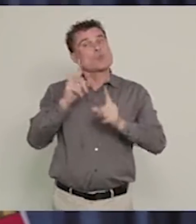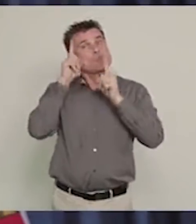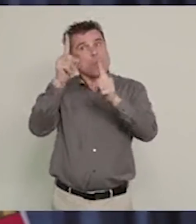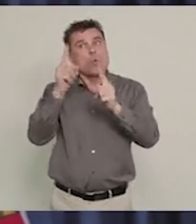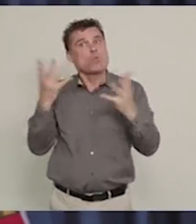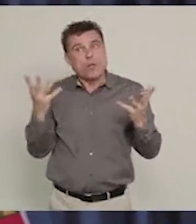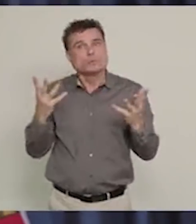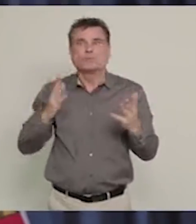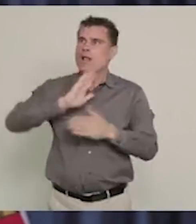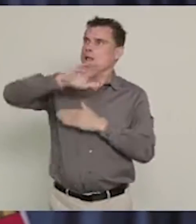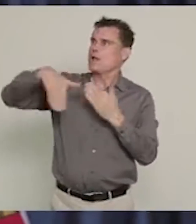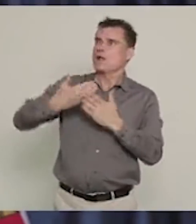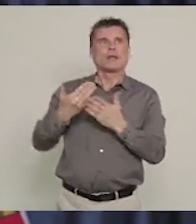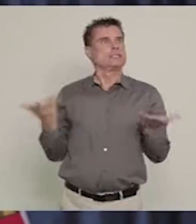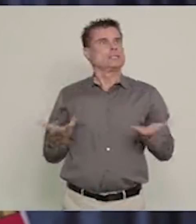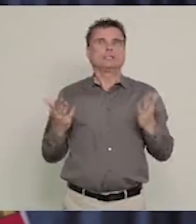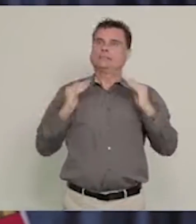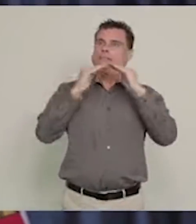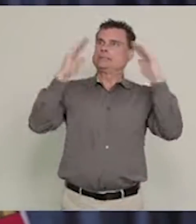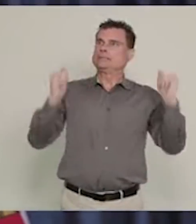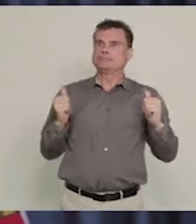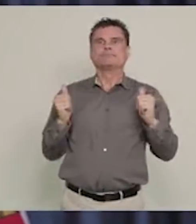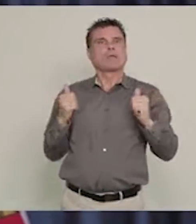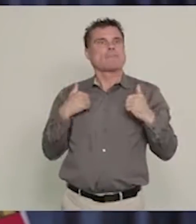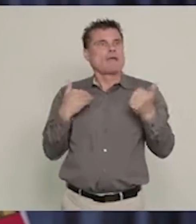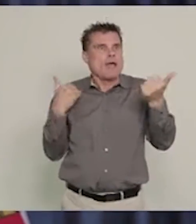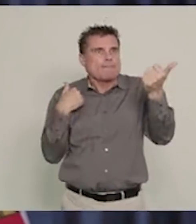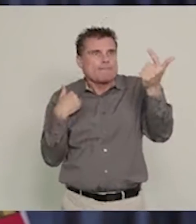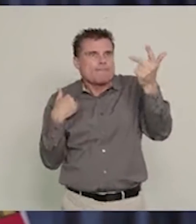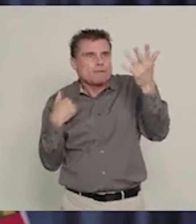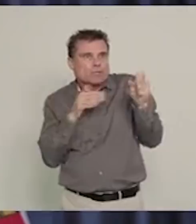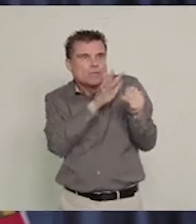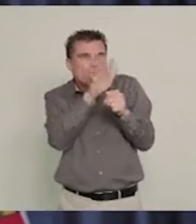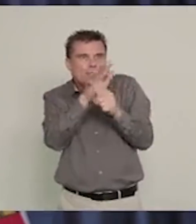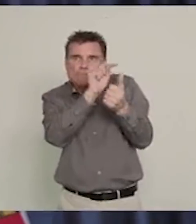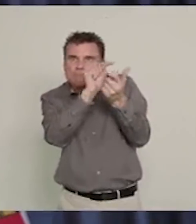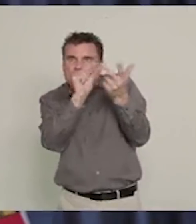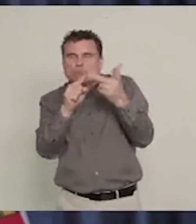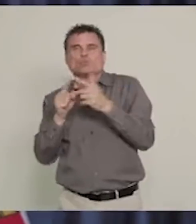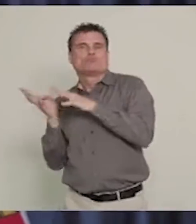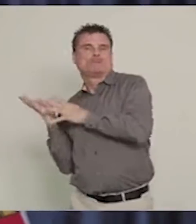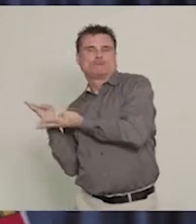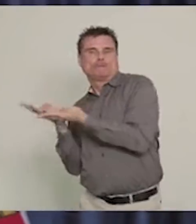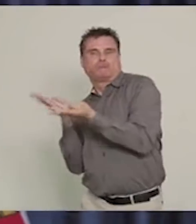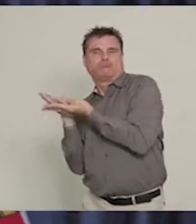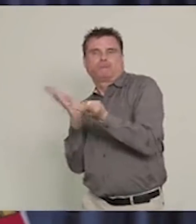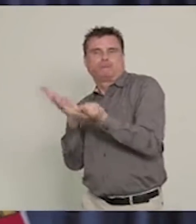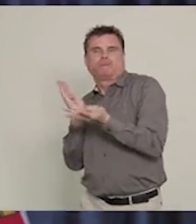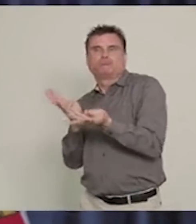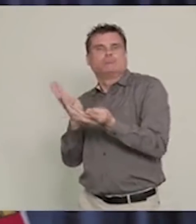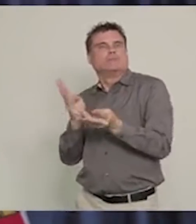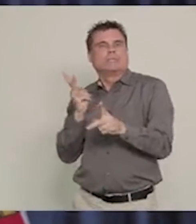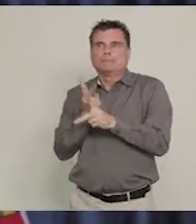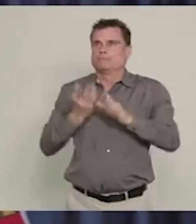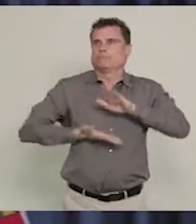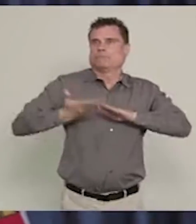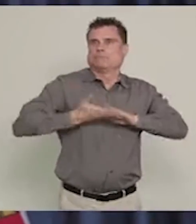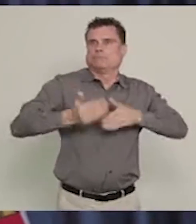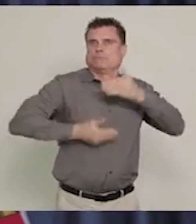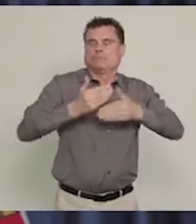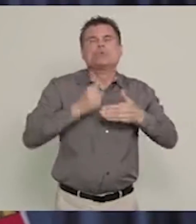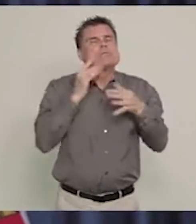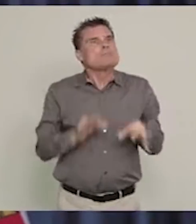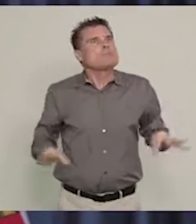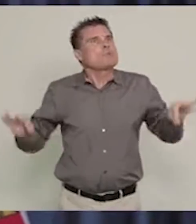We are at a critical stage in our response to COVID-19. The message from health officials is clear